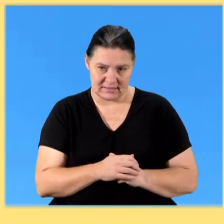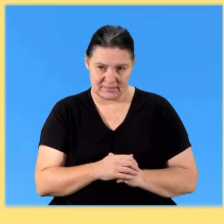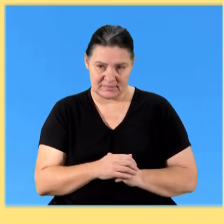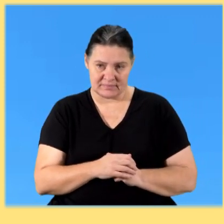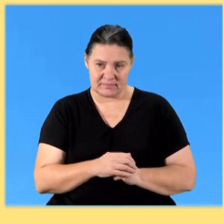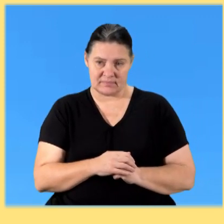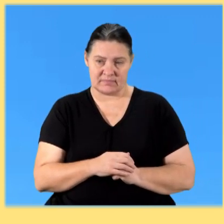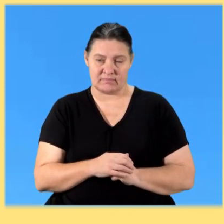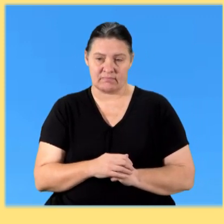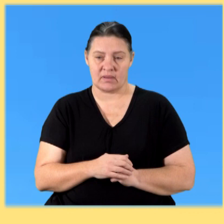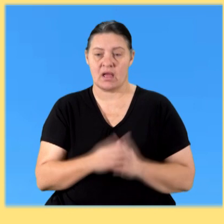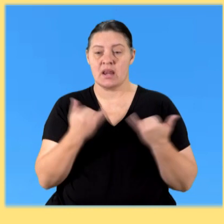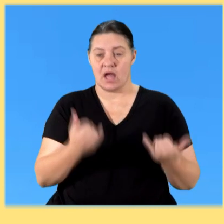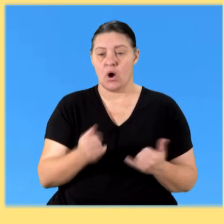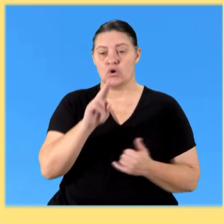wages journal.